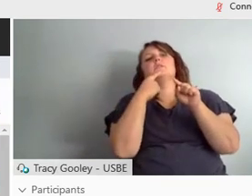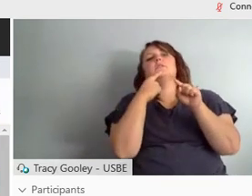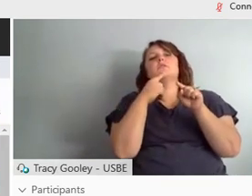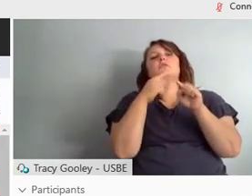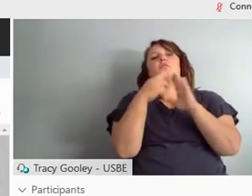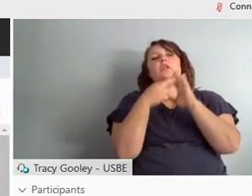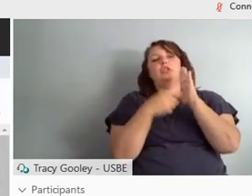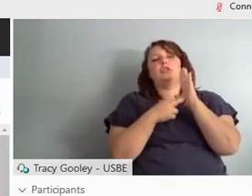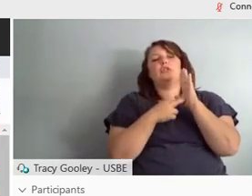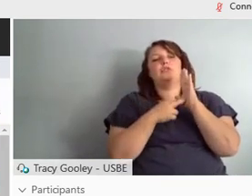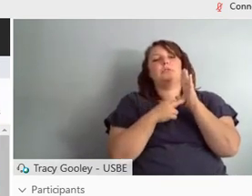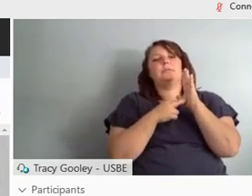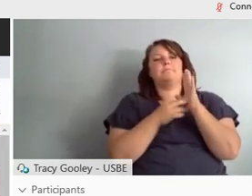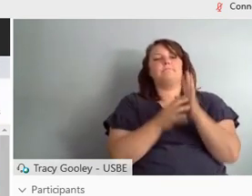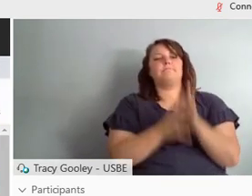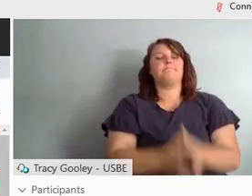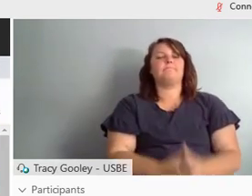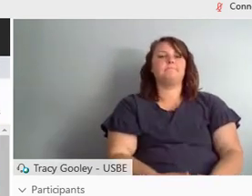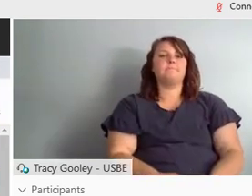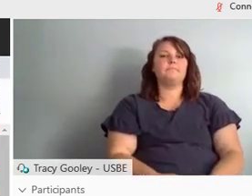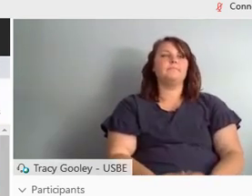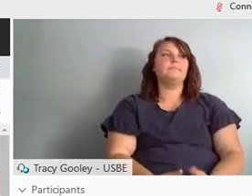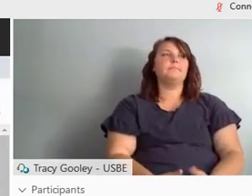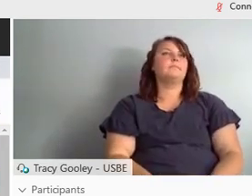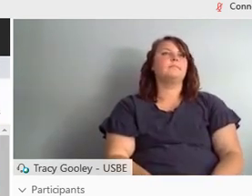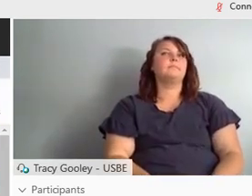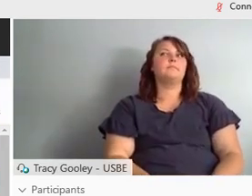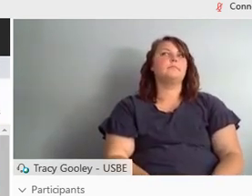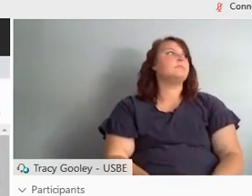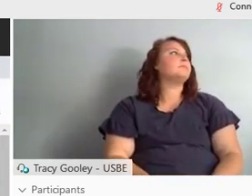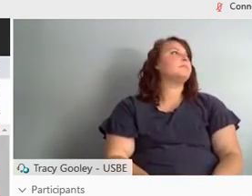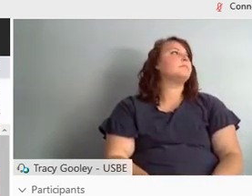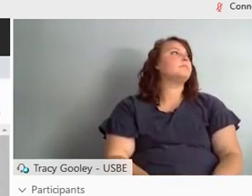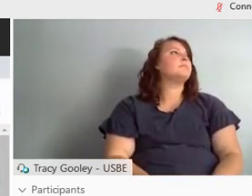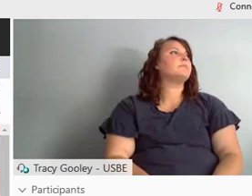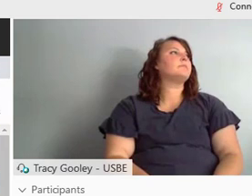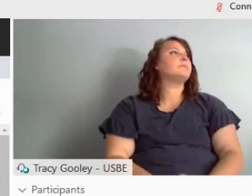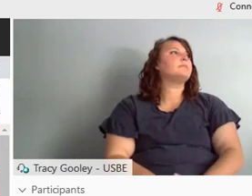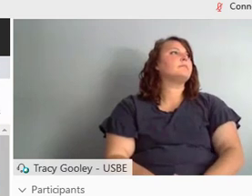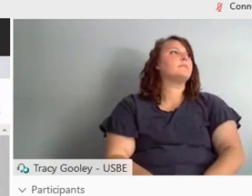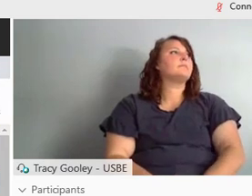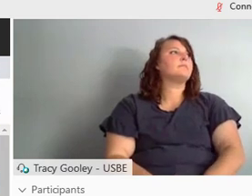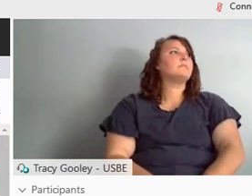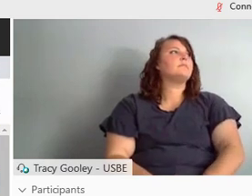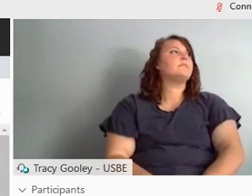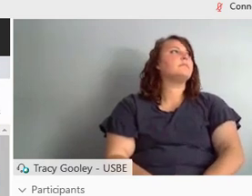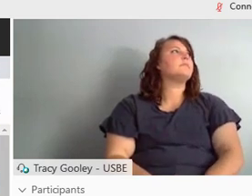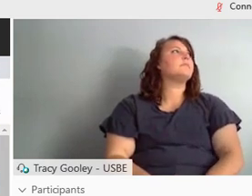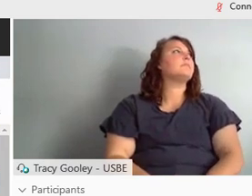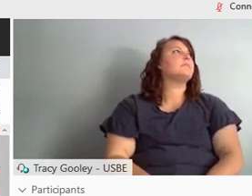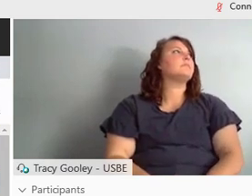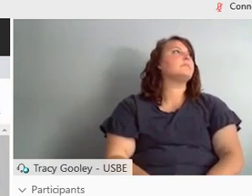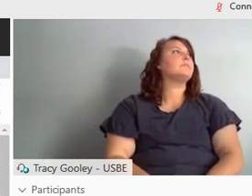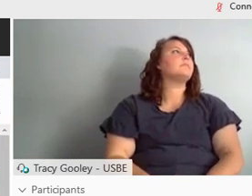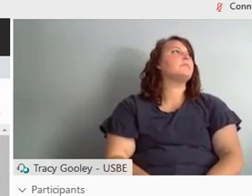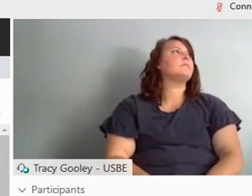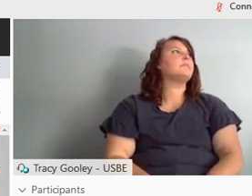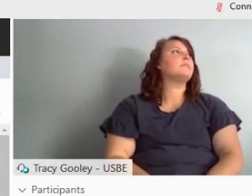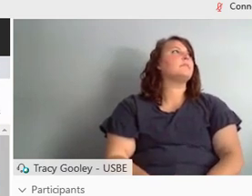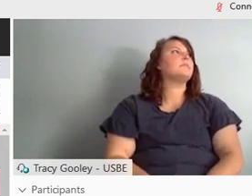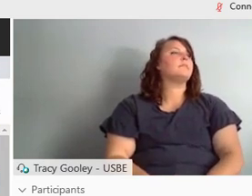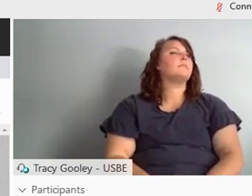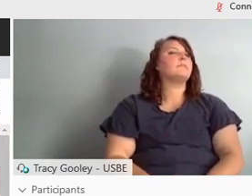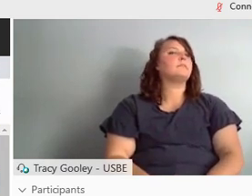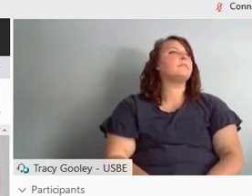says register. I can't, the chat box is here. Can I read the